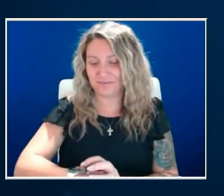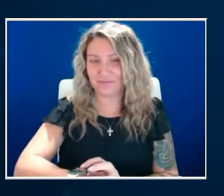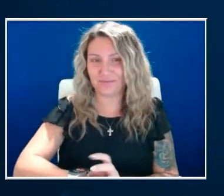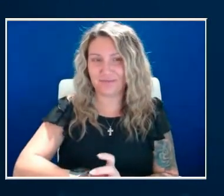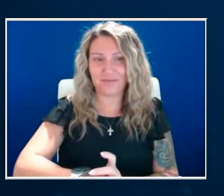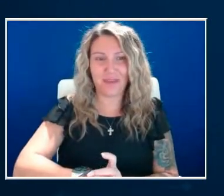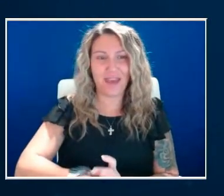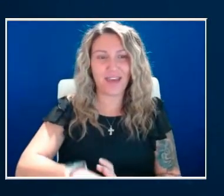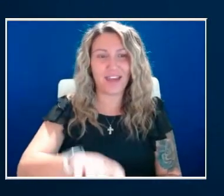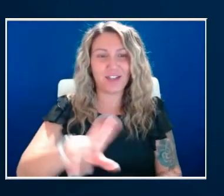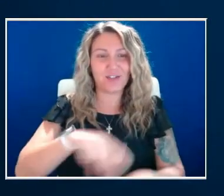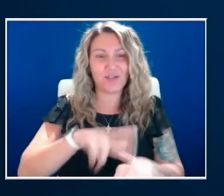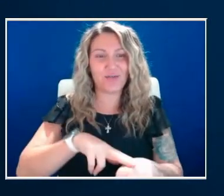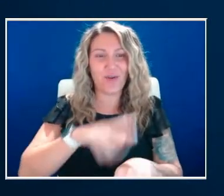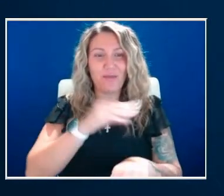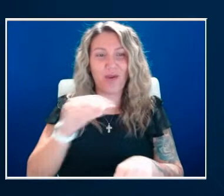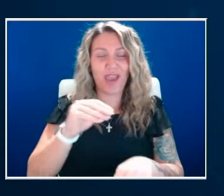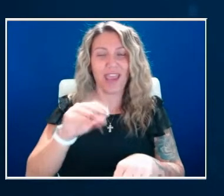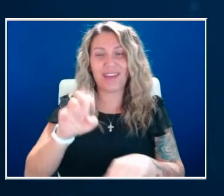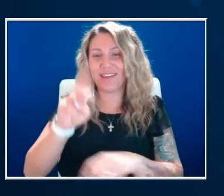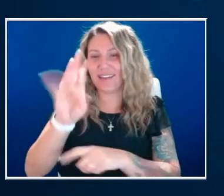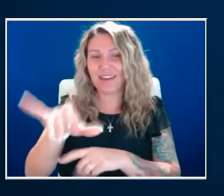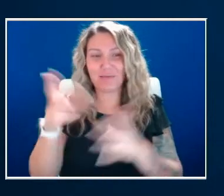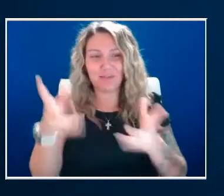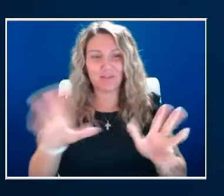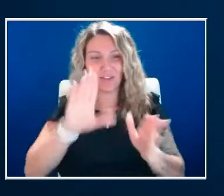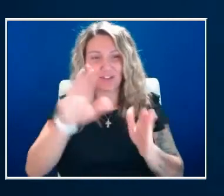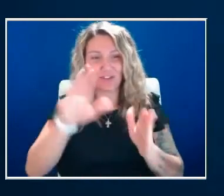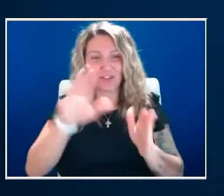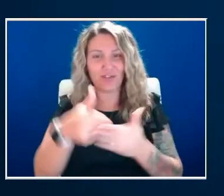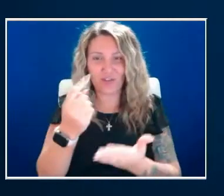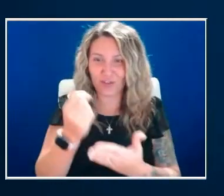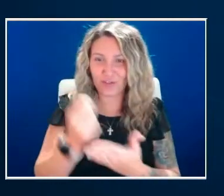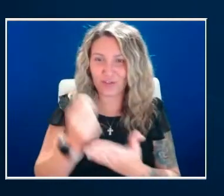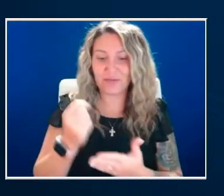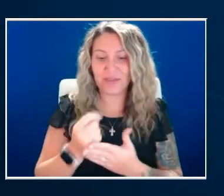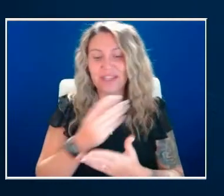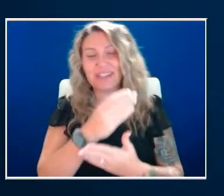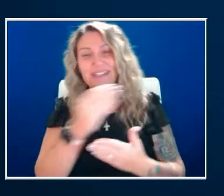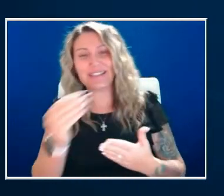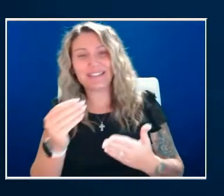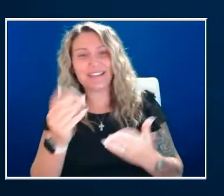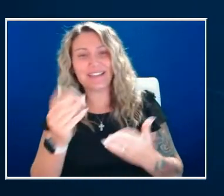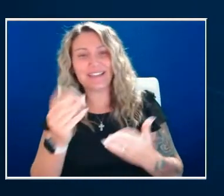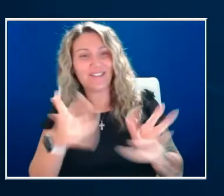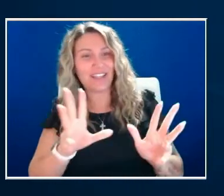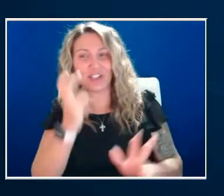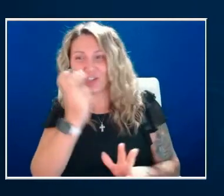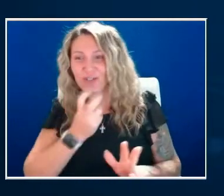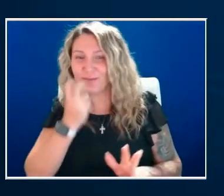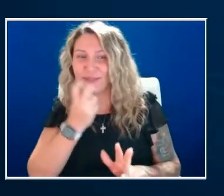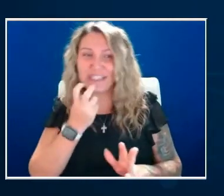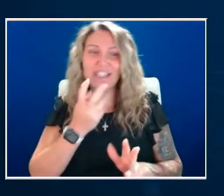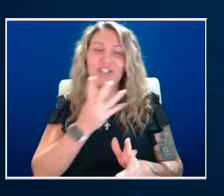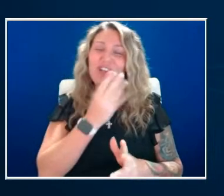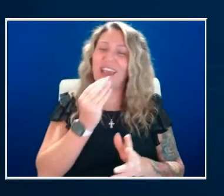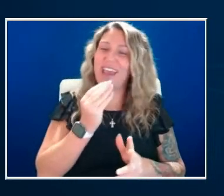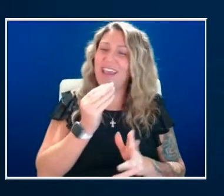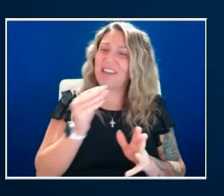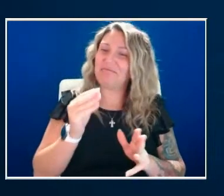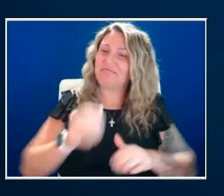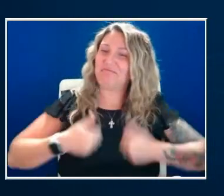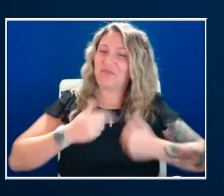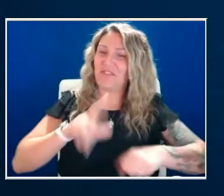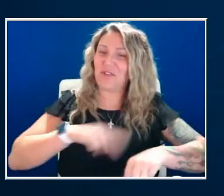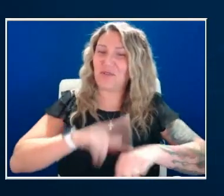with all of her treatments and everything for now, and she's done with her speech, and we're just living a normal life again. Well, we love hearing that. But